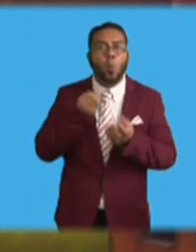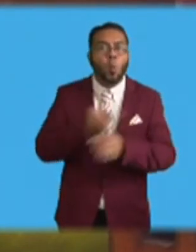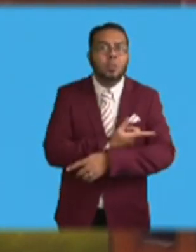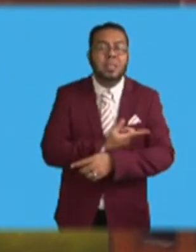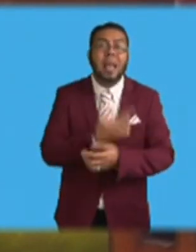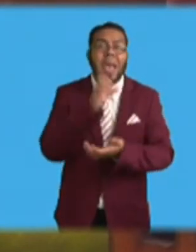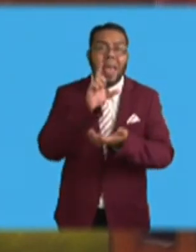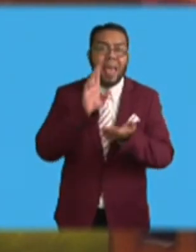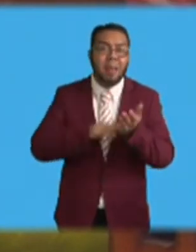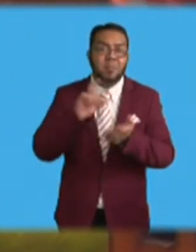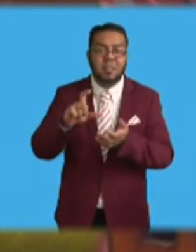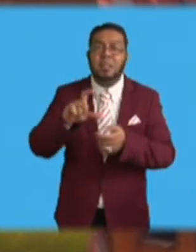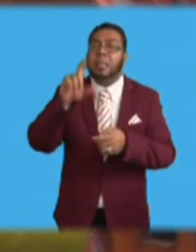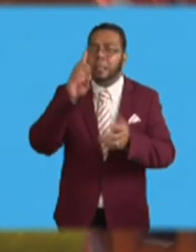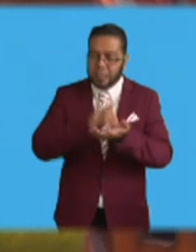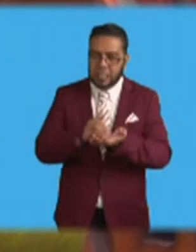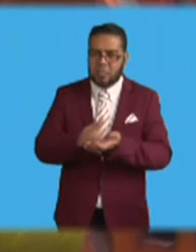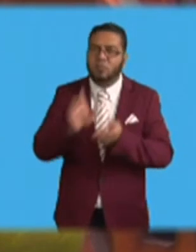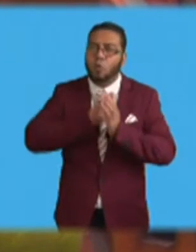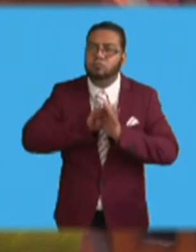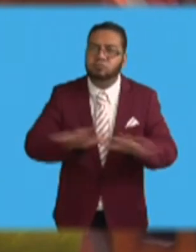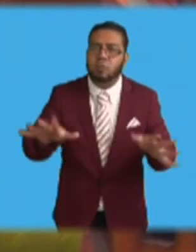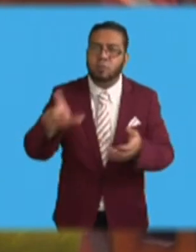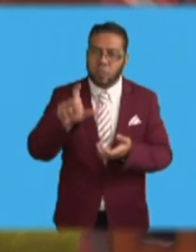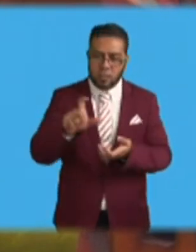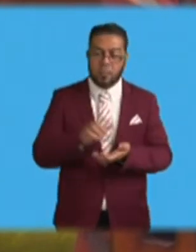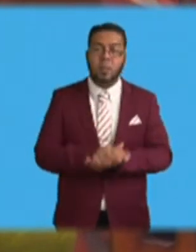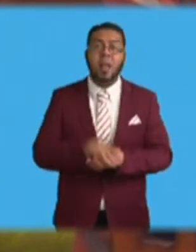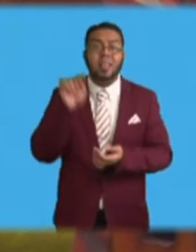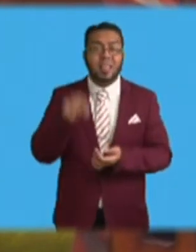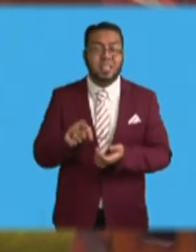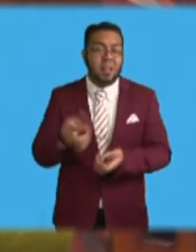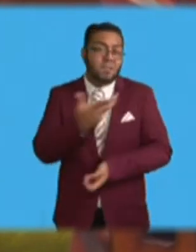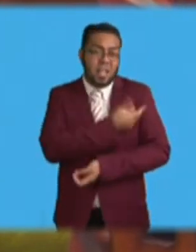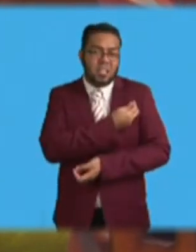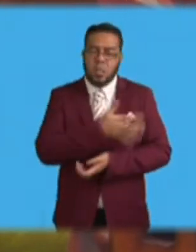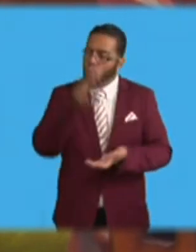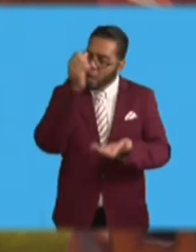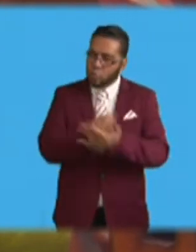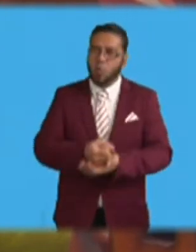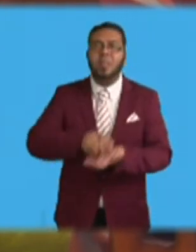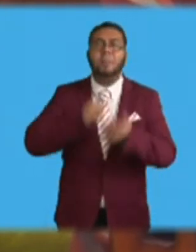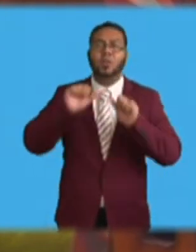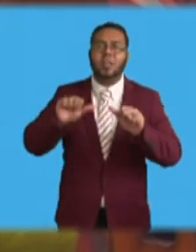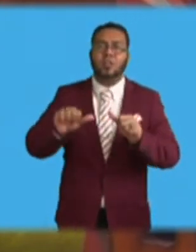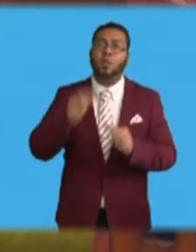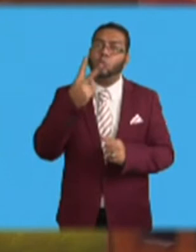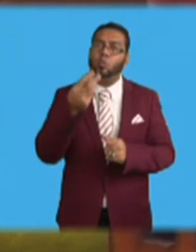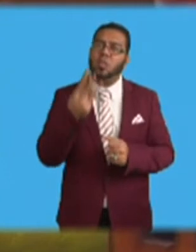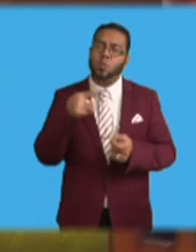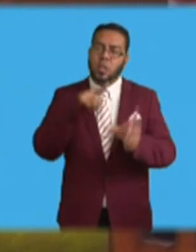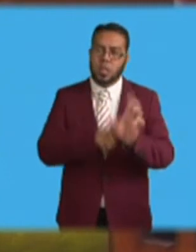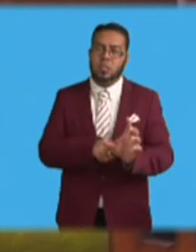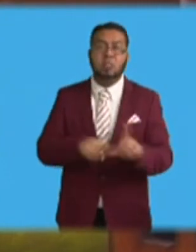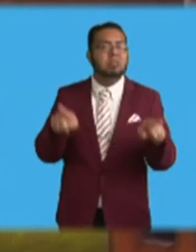this case, the predominant type was strain C. The Menatra vaccine ensures protection against the disease for 2 to 3 years, and at the